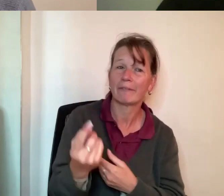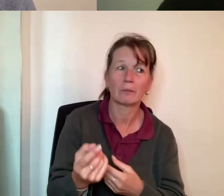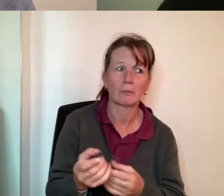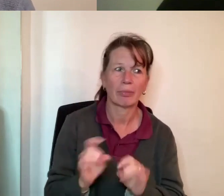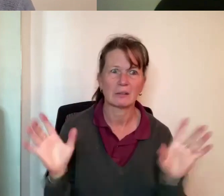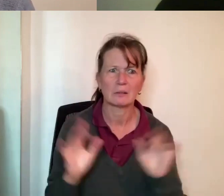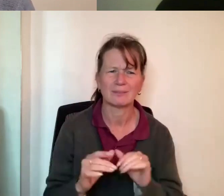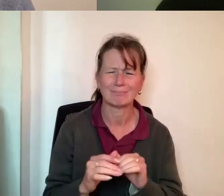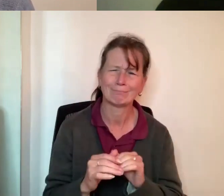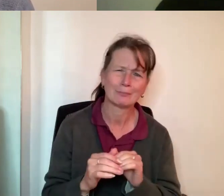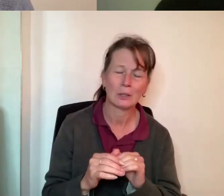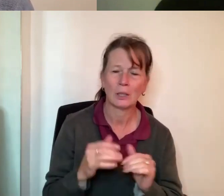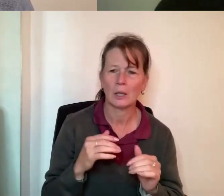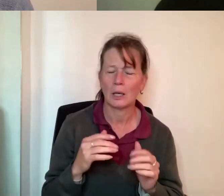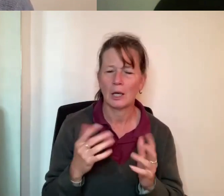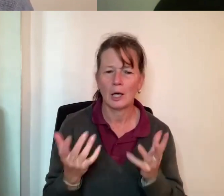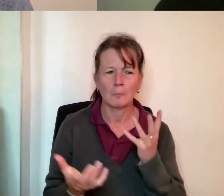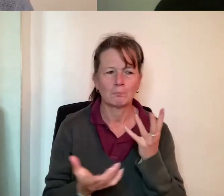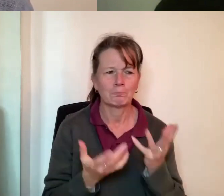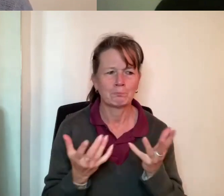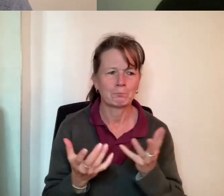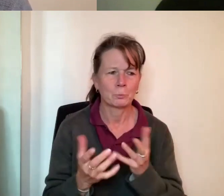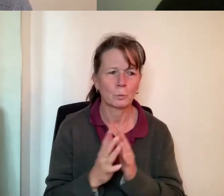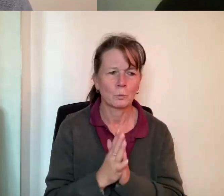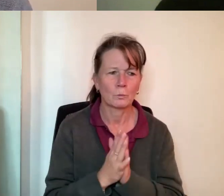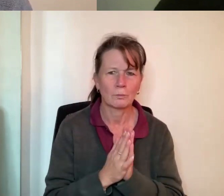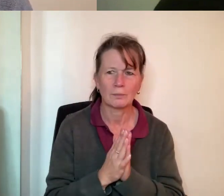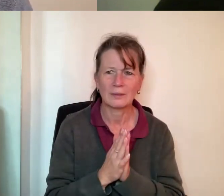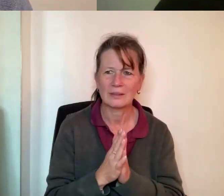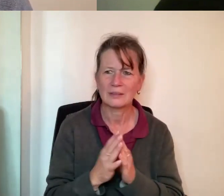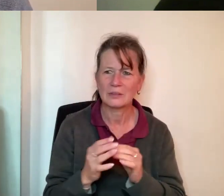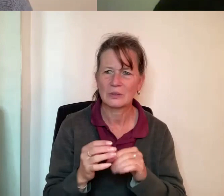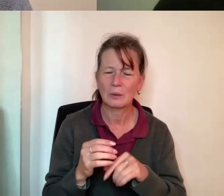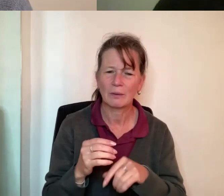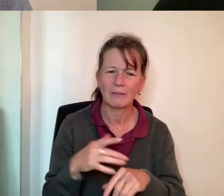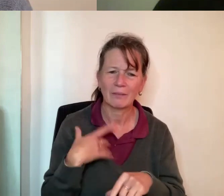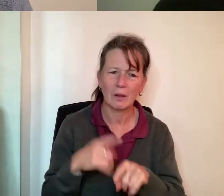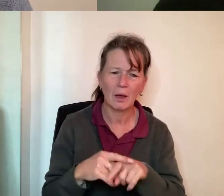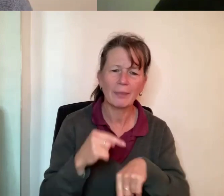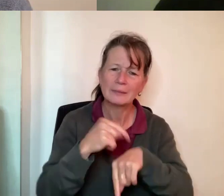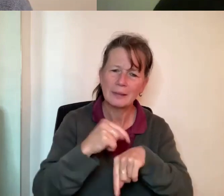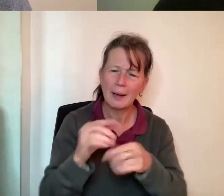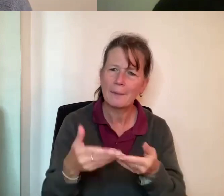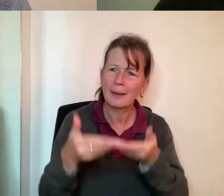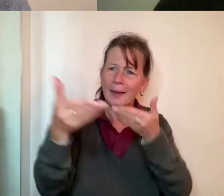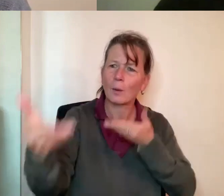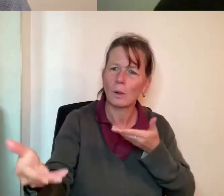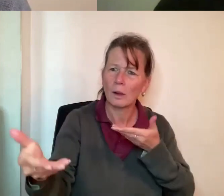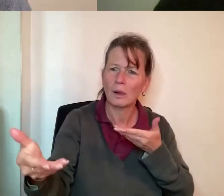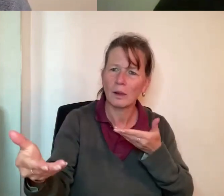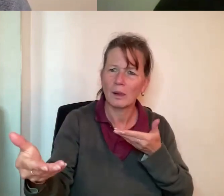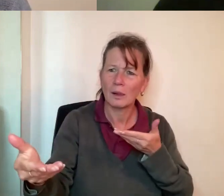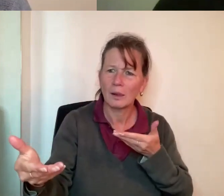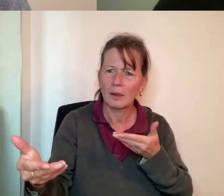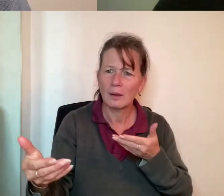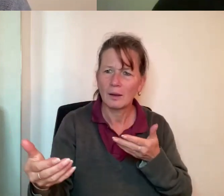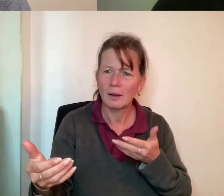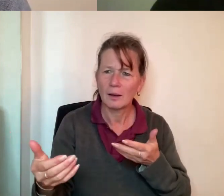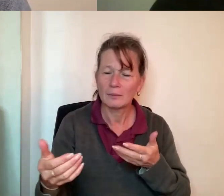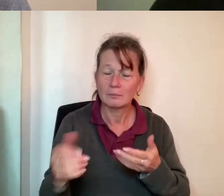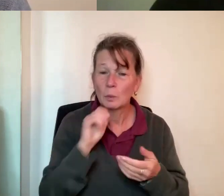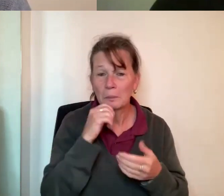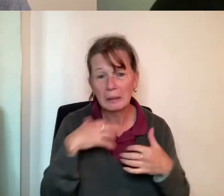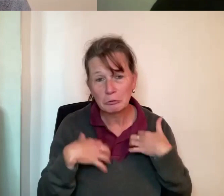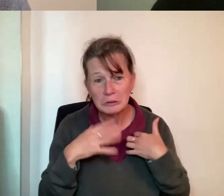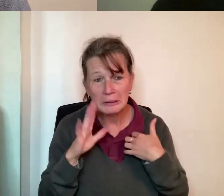that kind of burden of time is equally, is kind of fairly distributed. And I'd be really interested